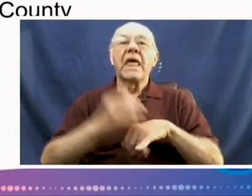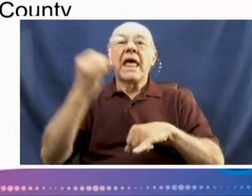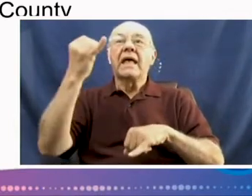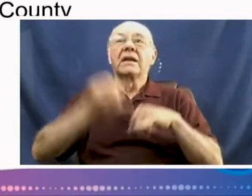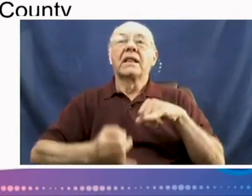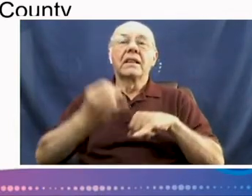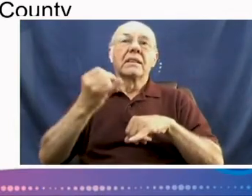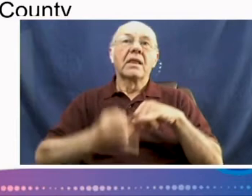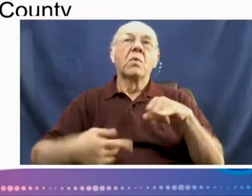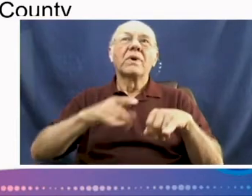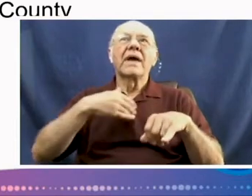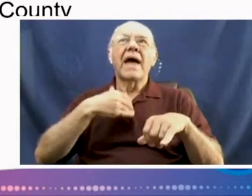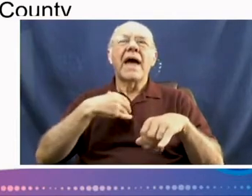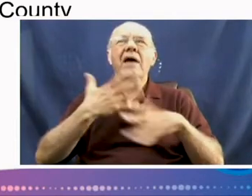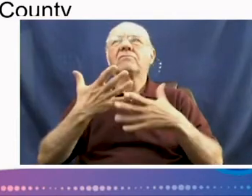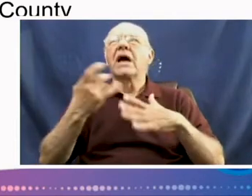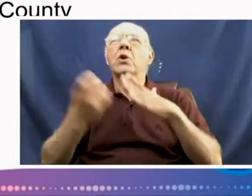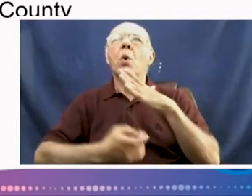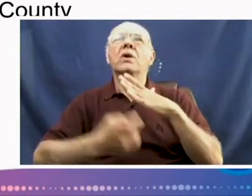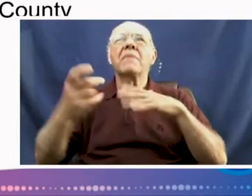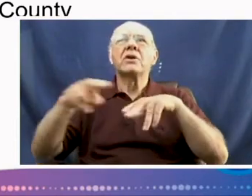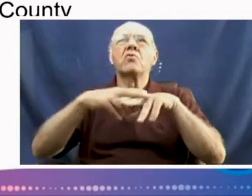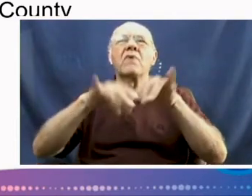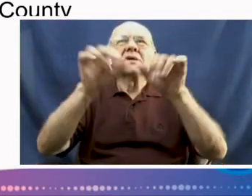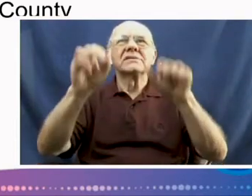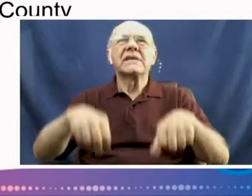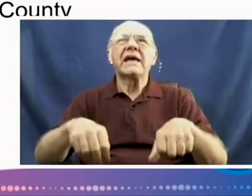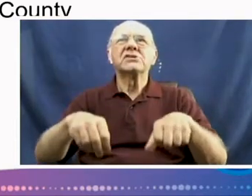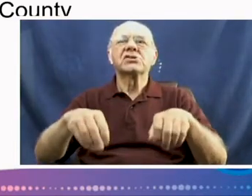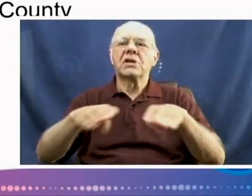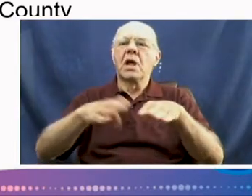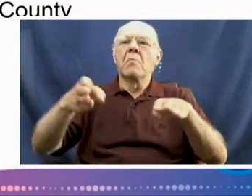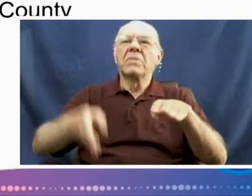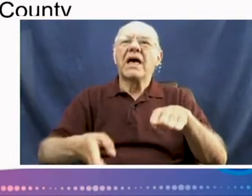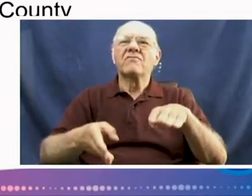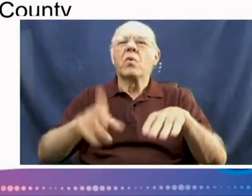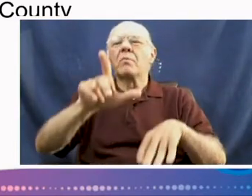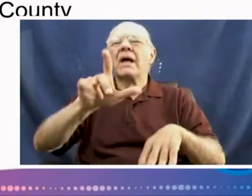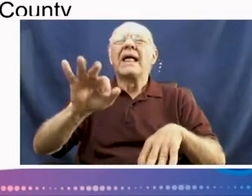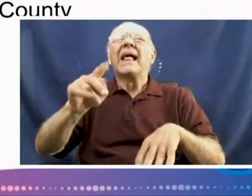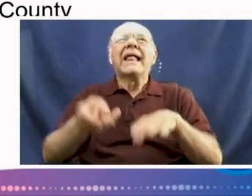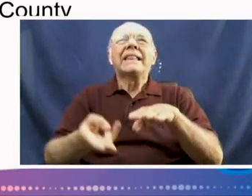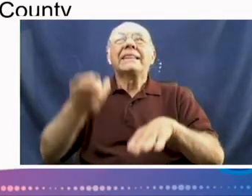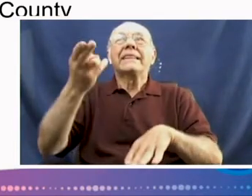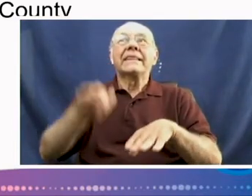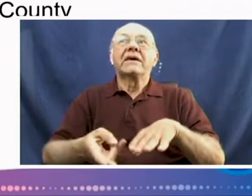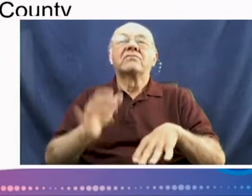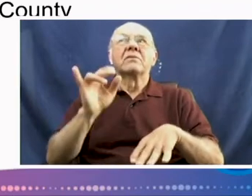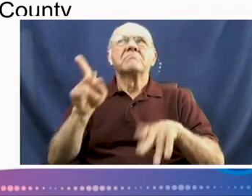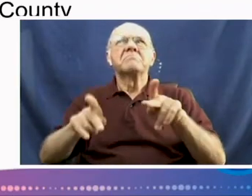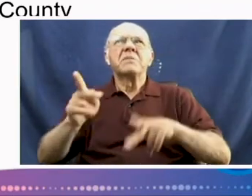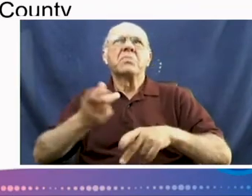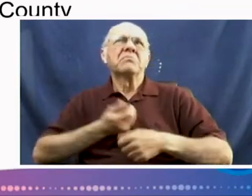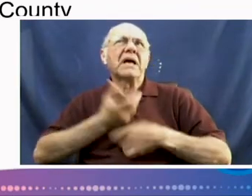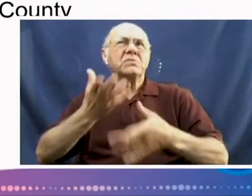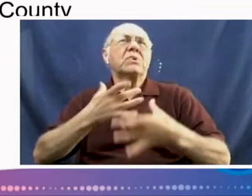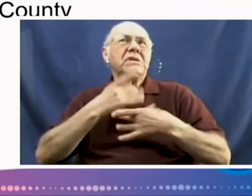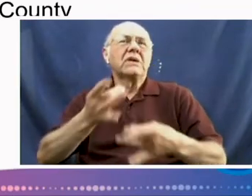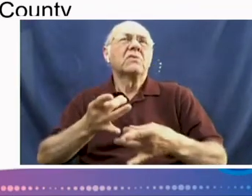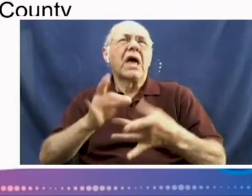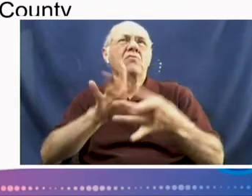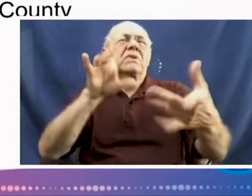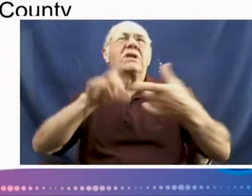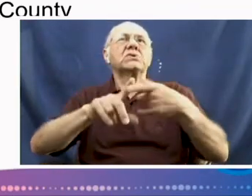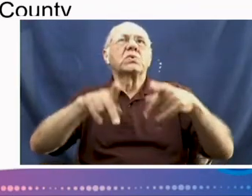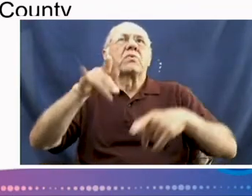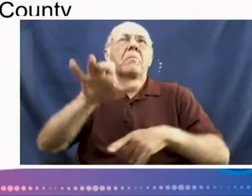an automated rail station platform lift concept. An expression of interest was developed and released to the public in order